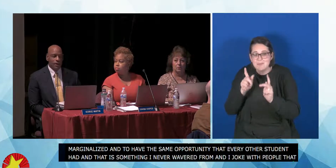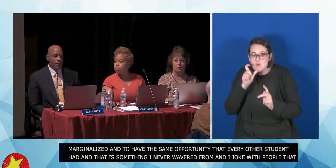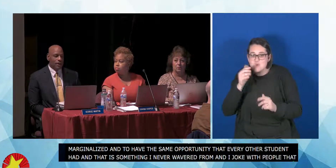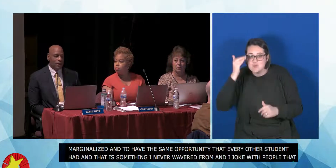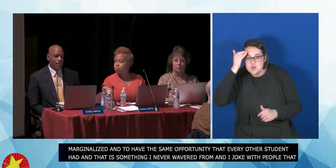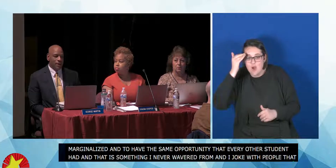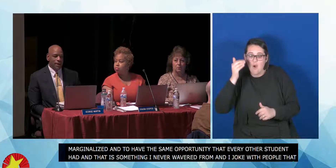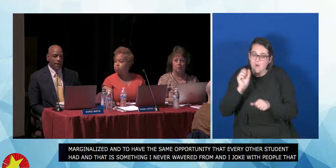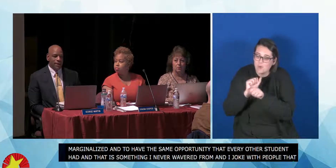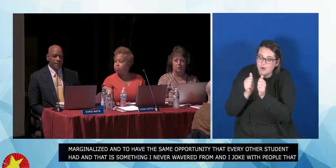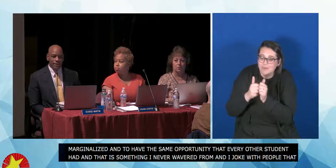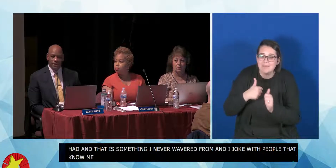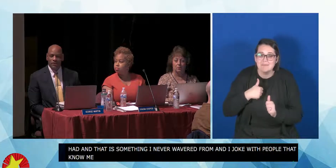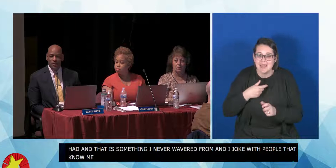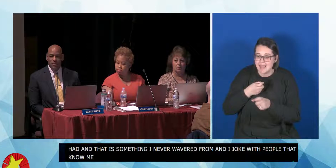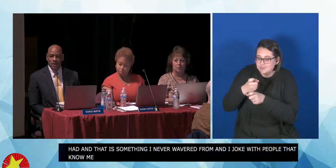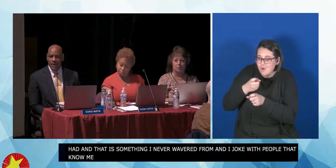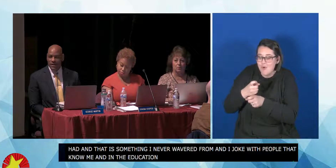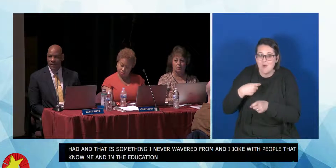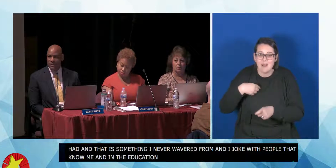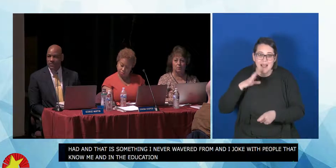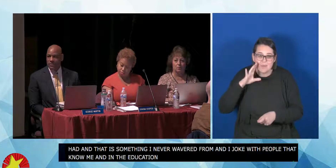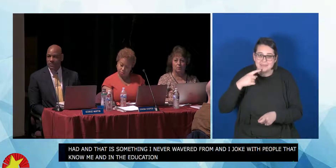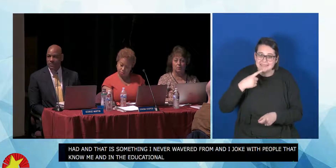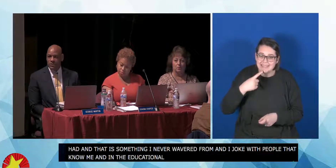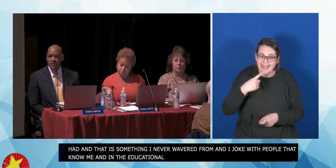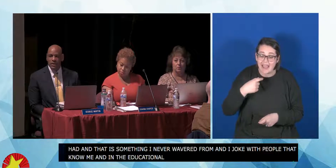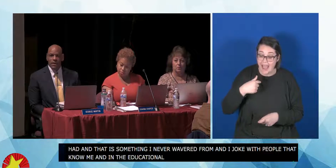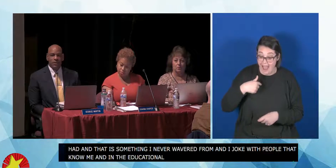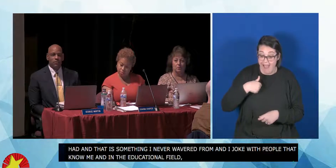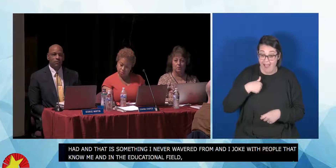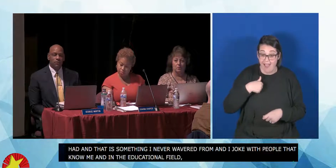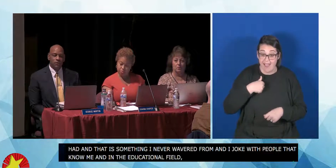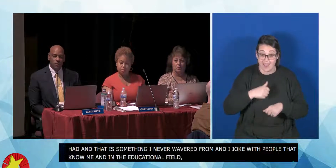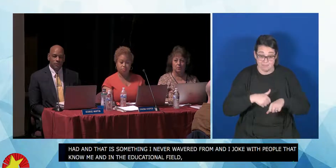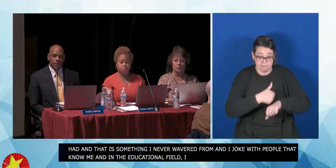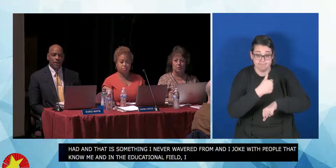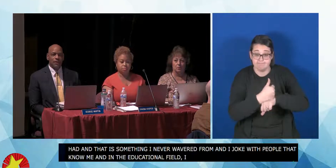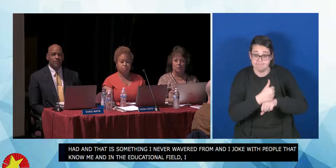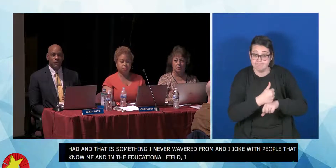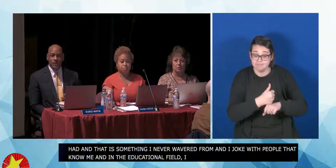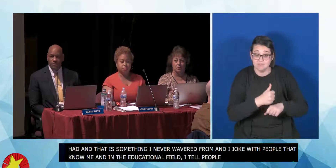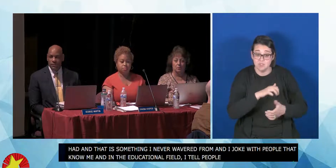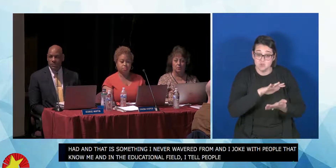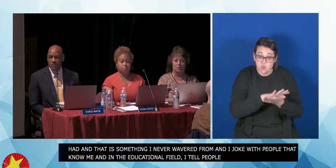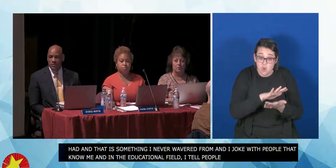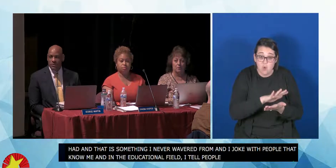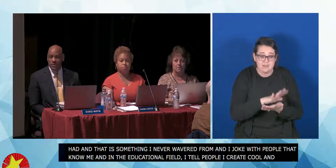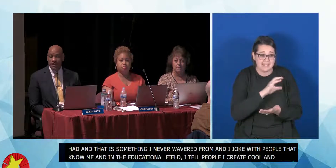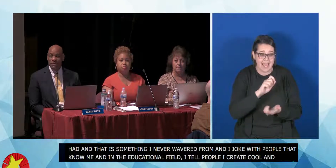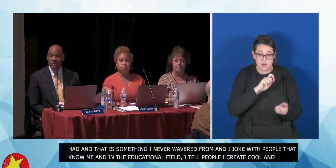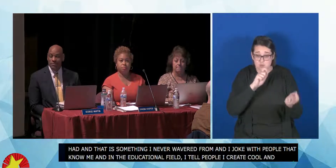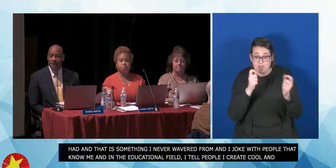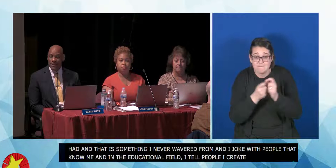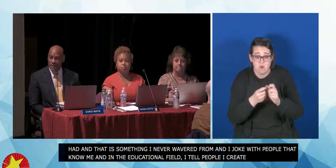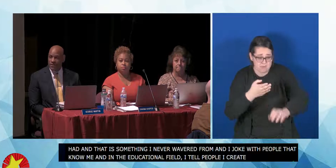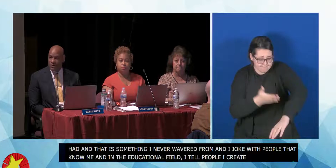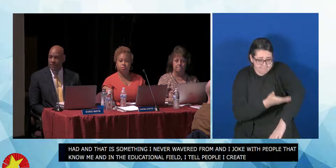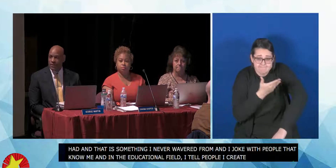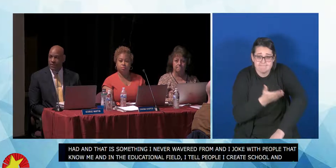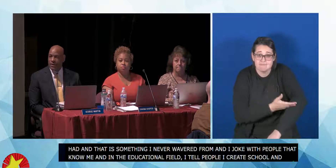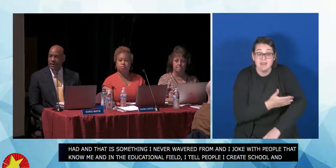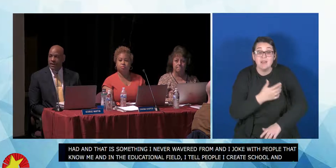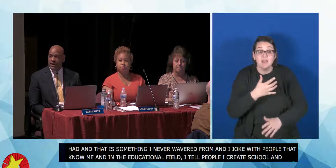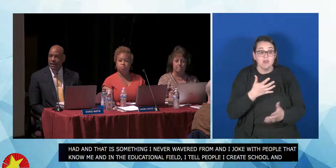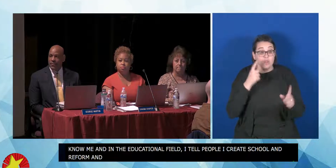field. I tell people I create schools and reform and transform schools that I would send my kids